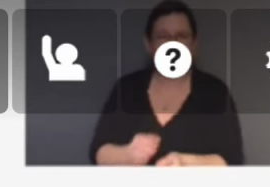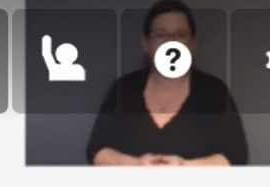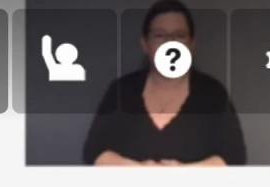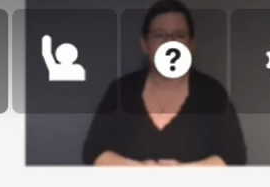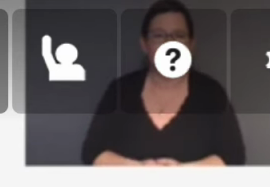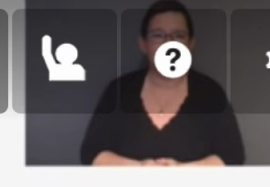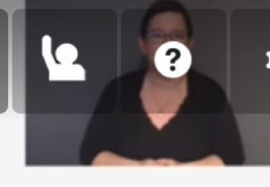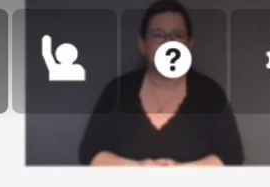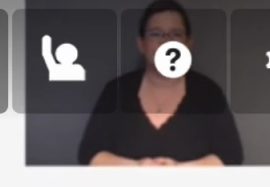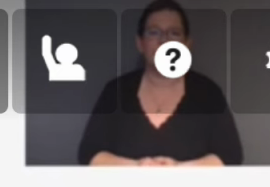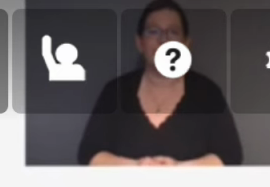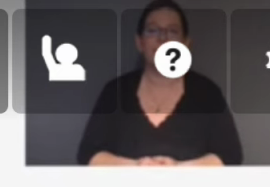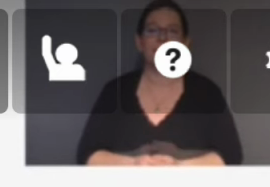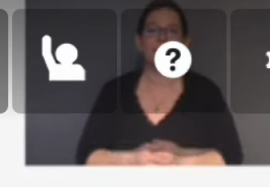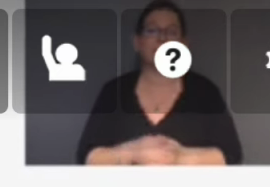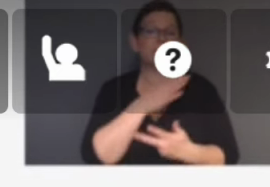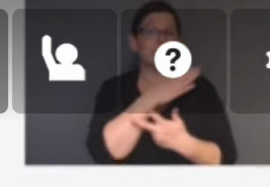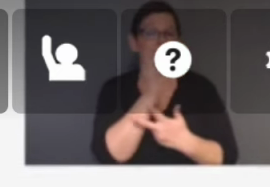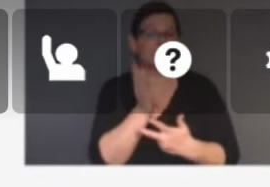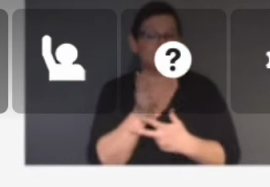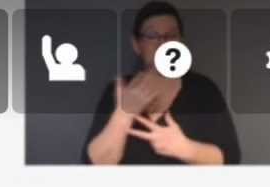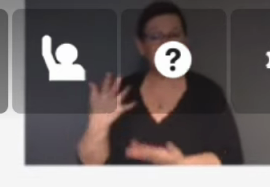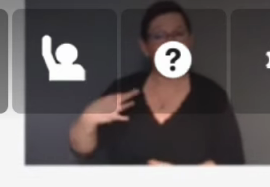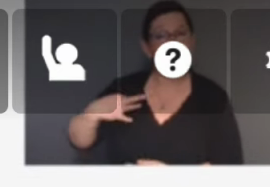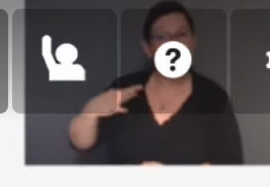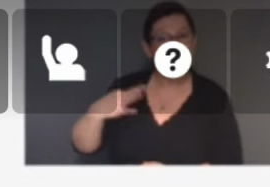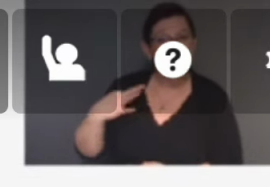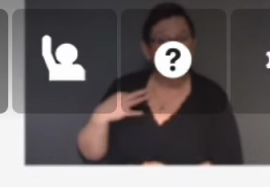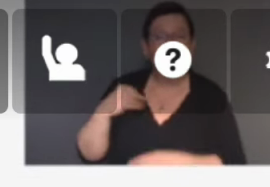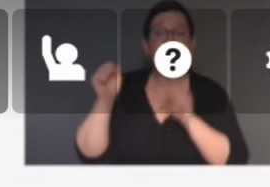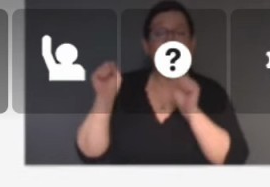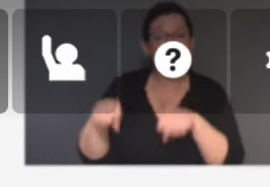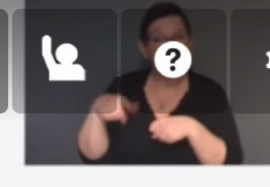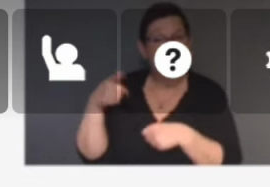There are free tax clinics hosted by community